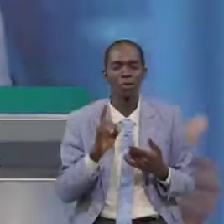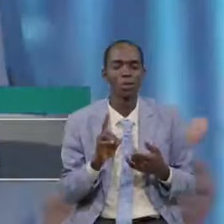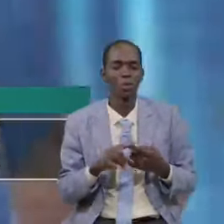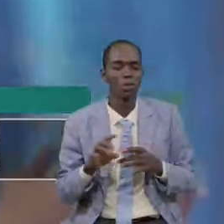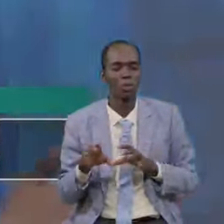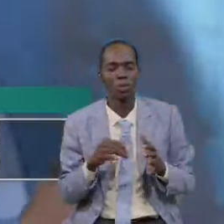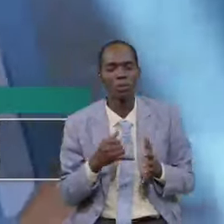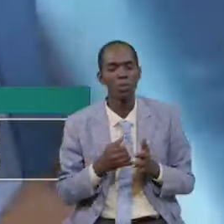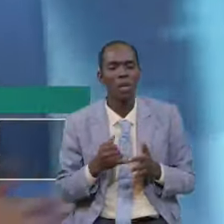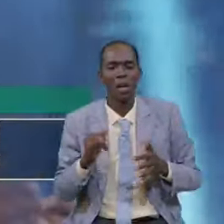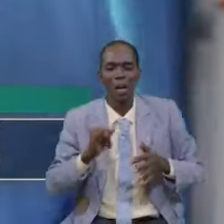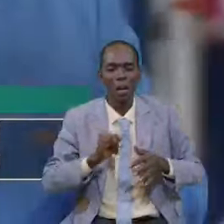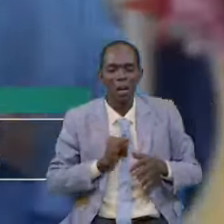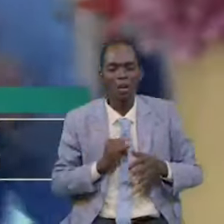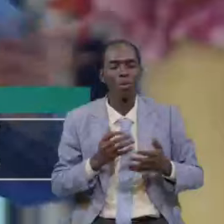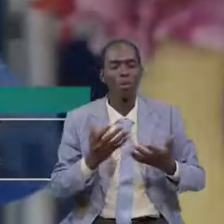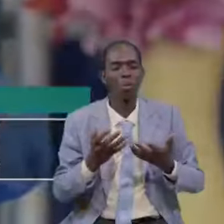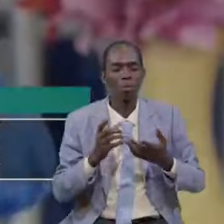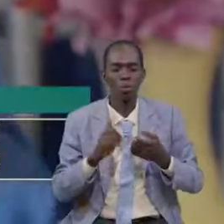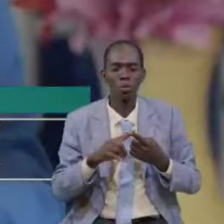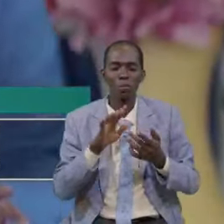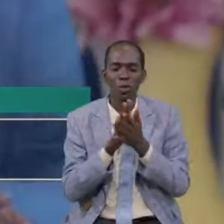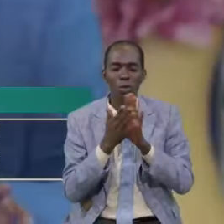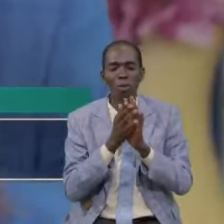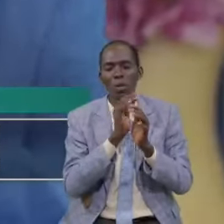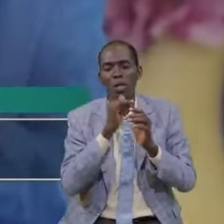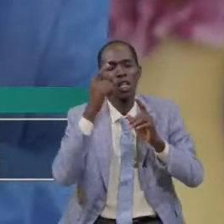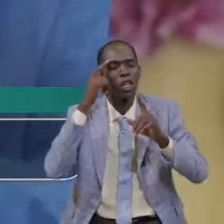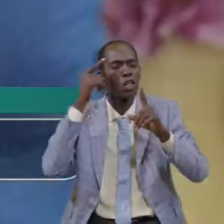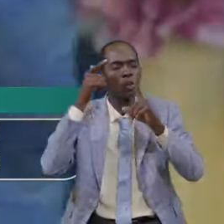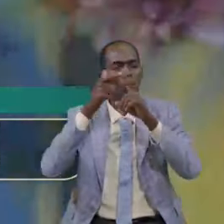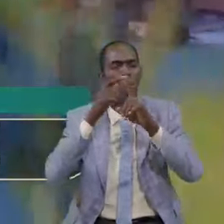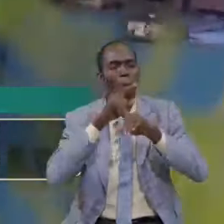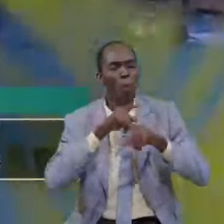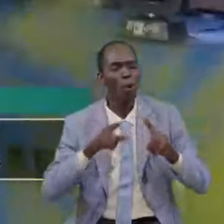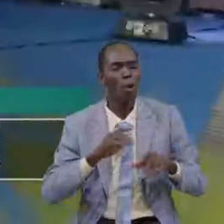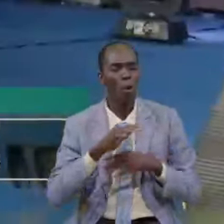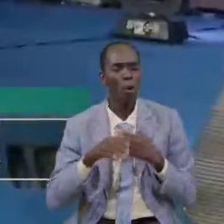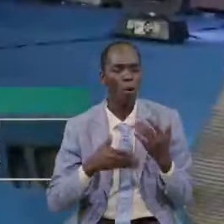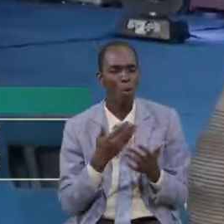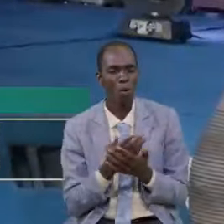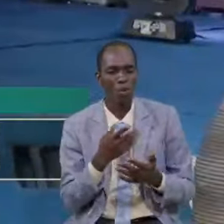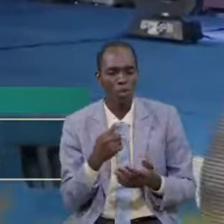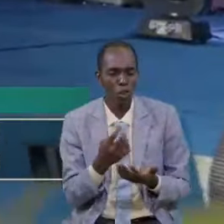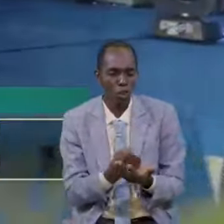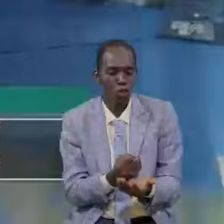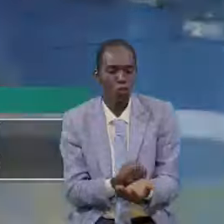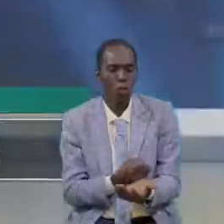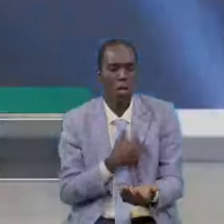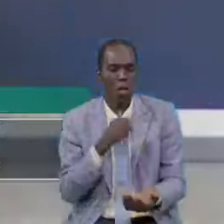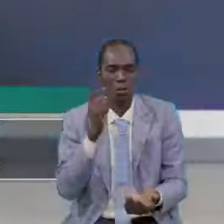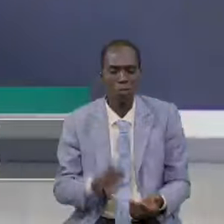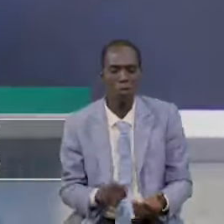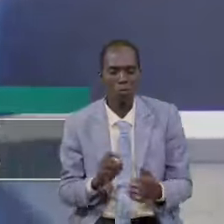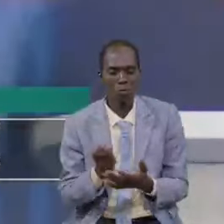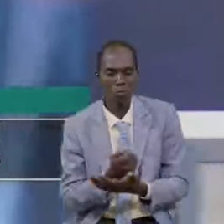goal. But it looks like all the subjects I need to take so that I will go for the studies of medicine.